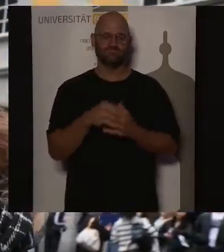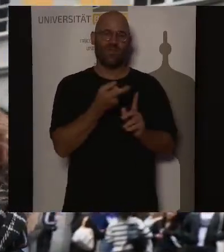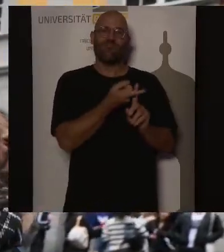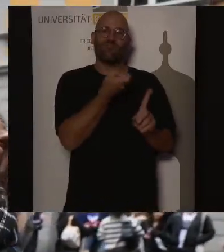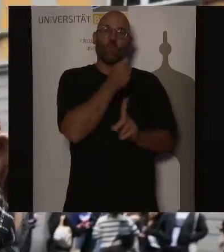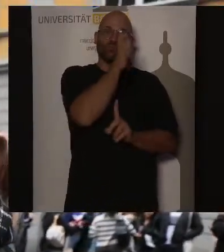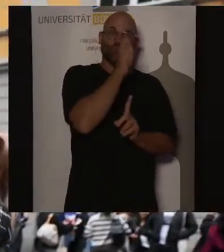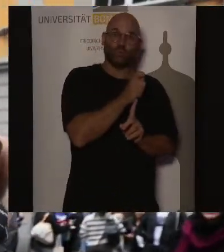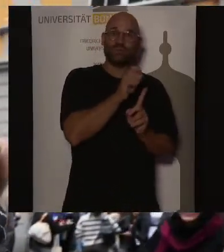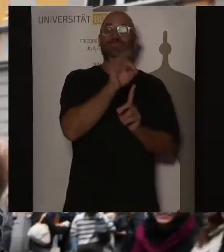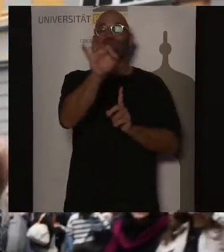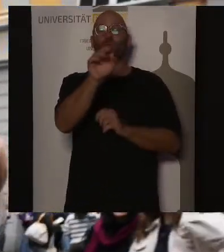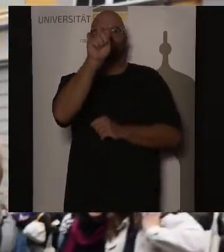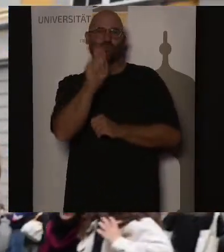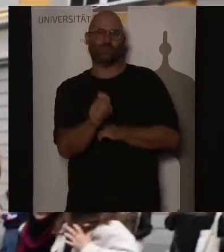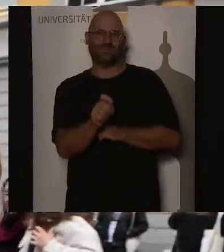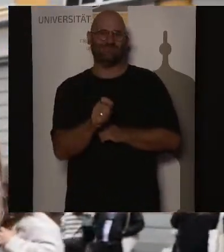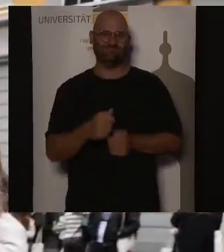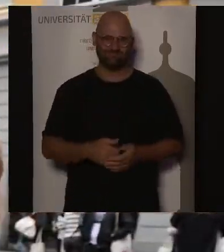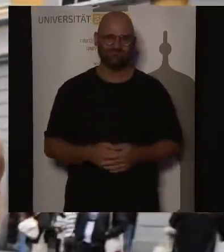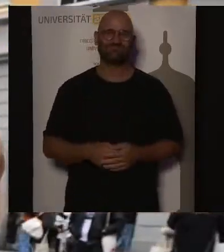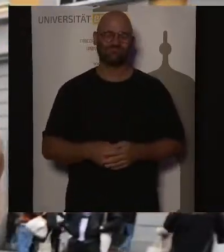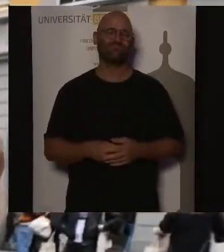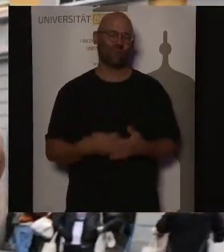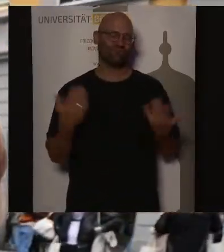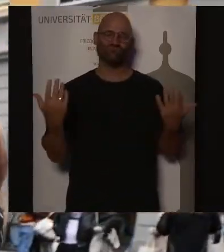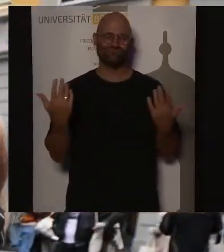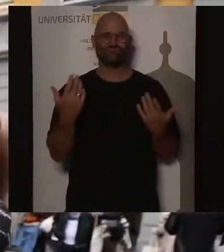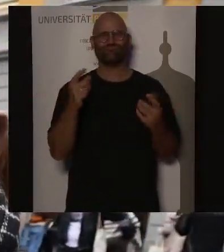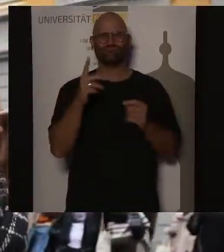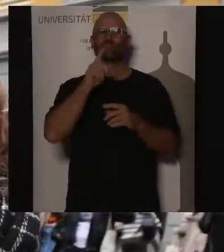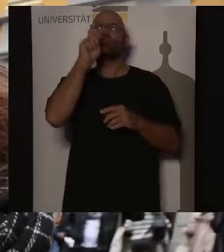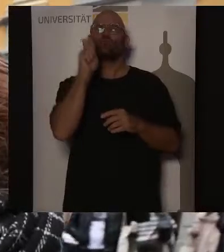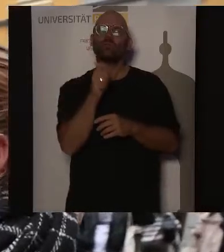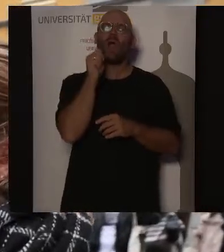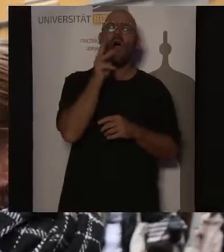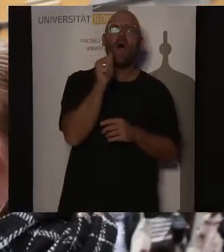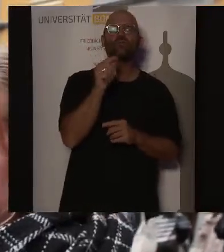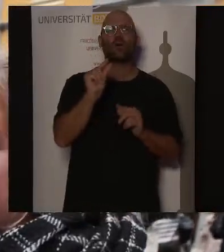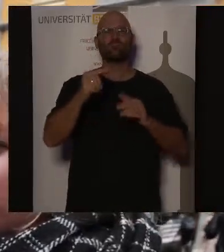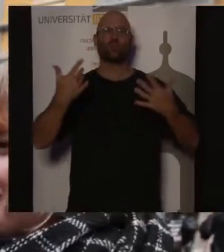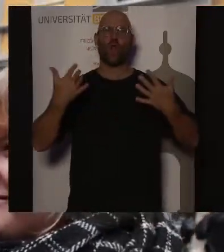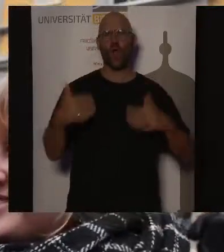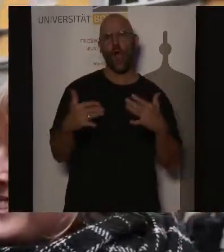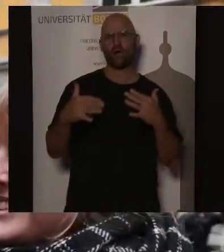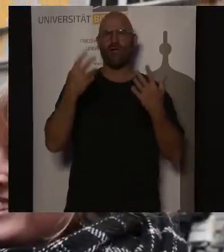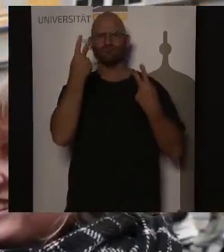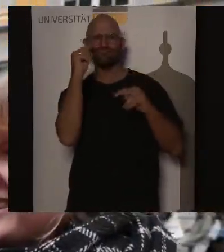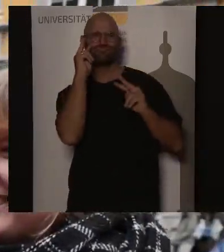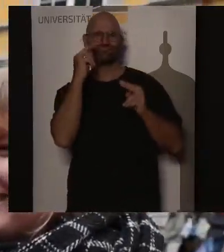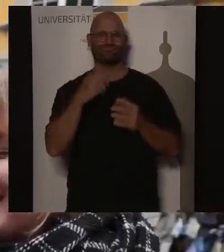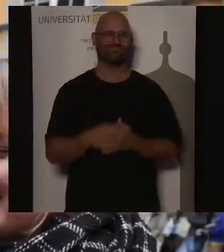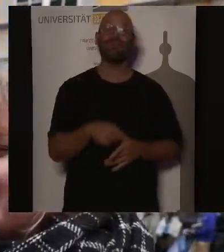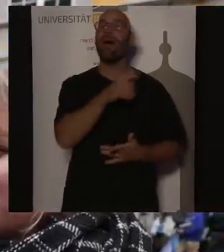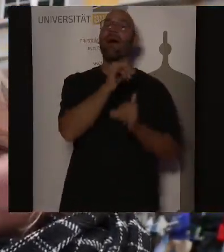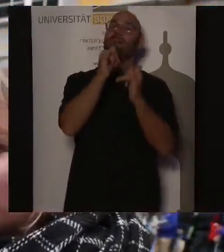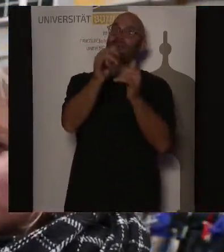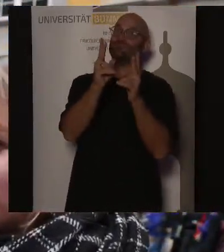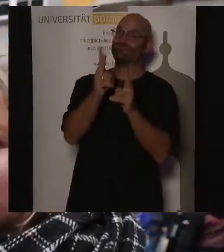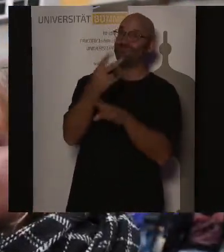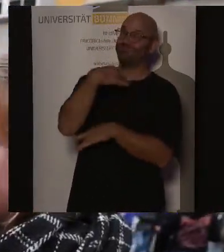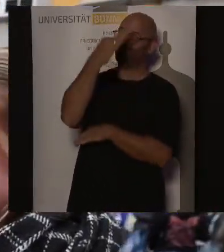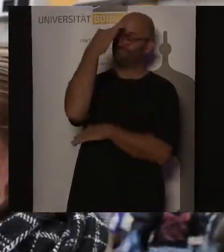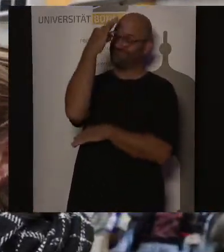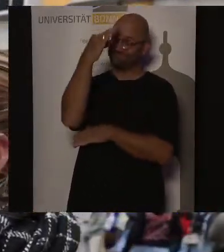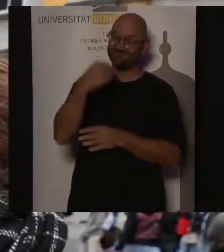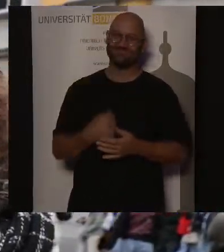groups. So from students, for students, this is our motto, and I think this makes everyday life at university really easier. I can